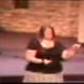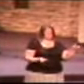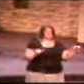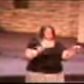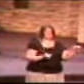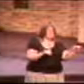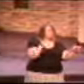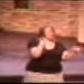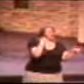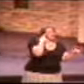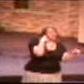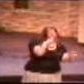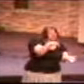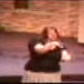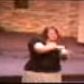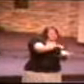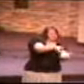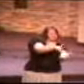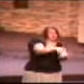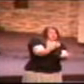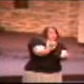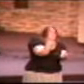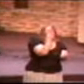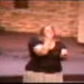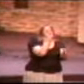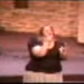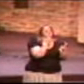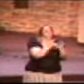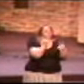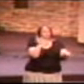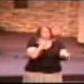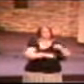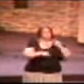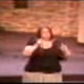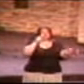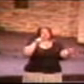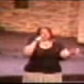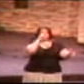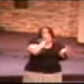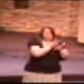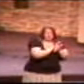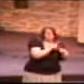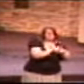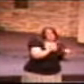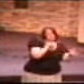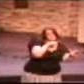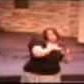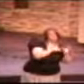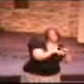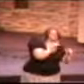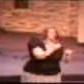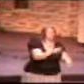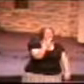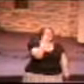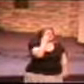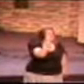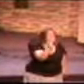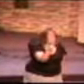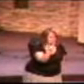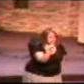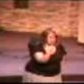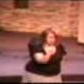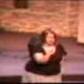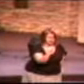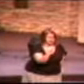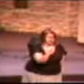Because though you are standing in the midst of something unbelievable, that doesn't necessarily mean you can see it.